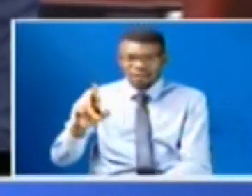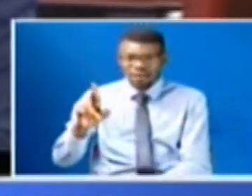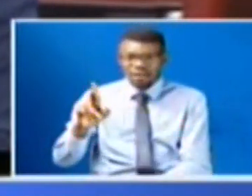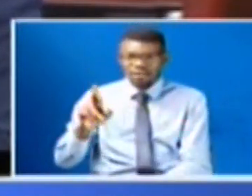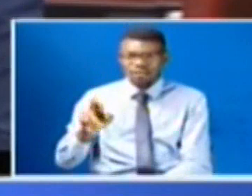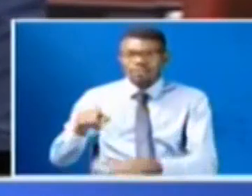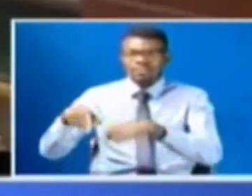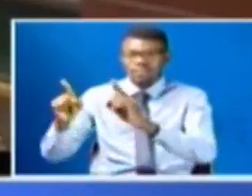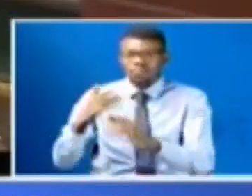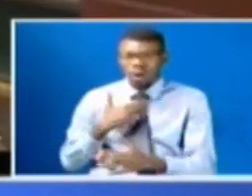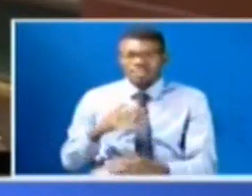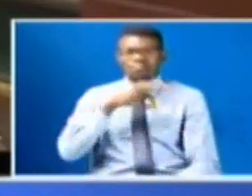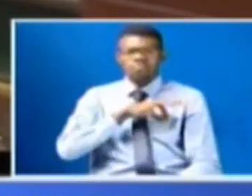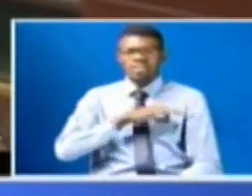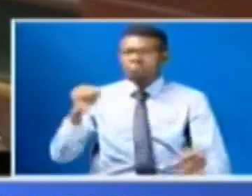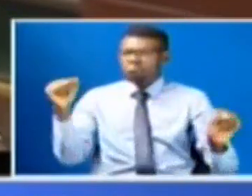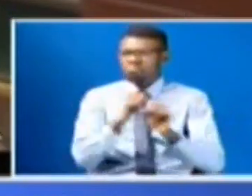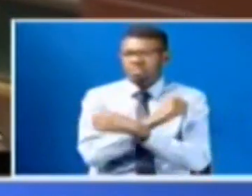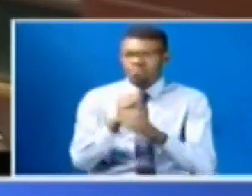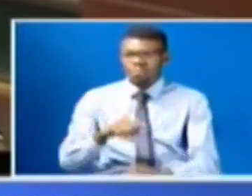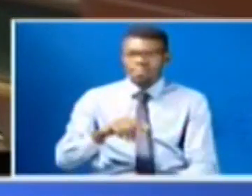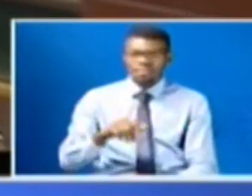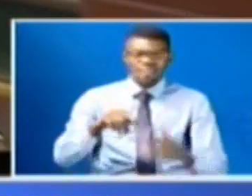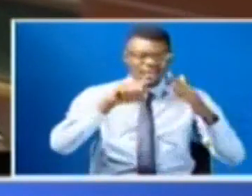able to break even. From Mombasa to